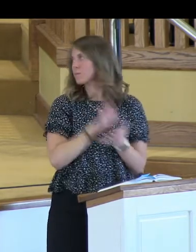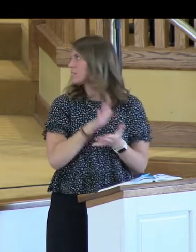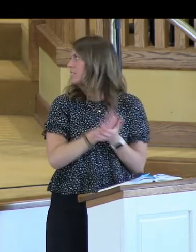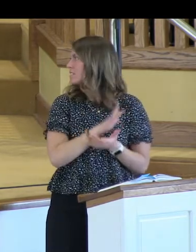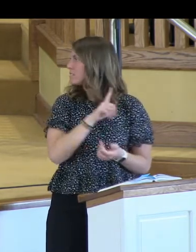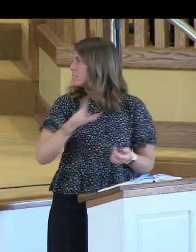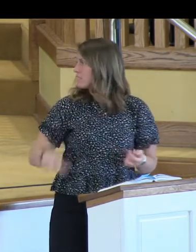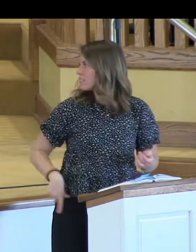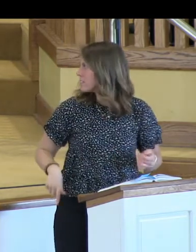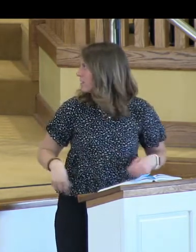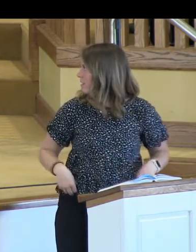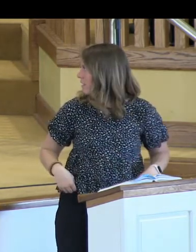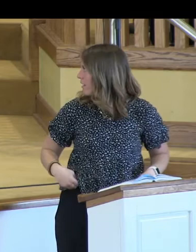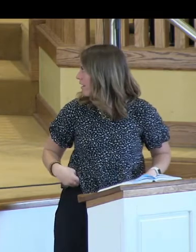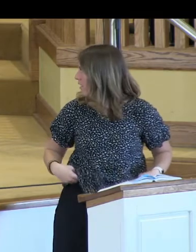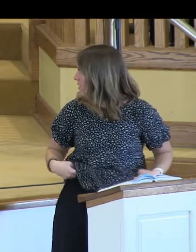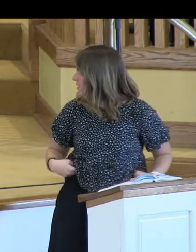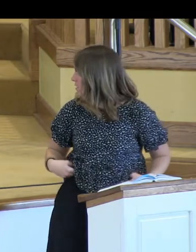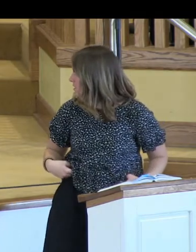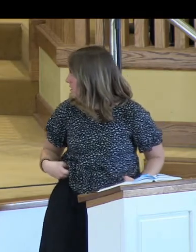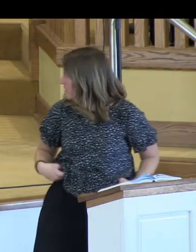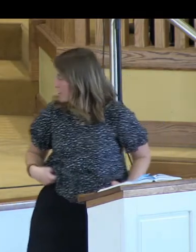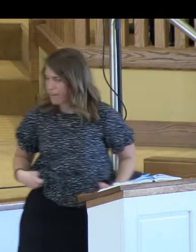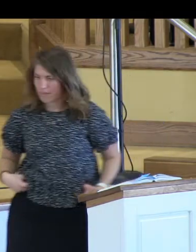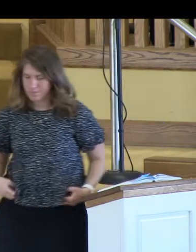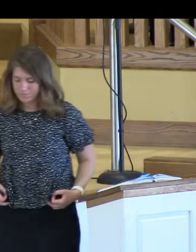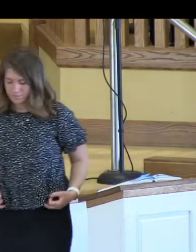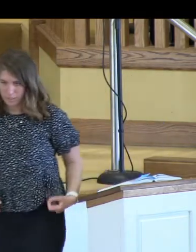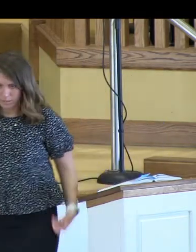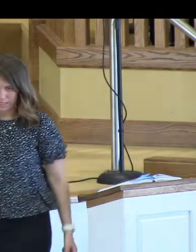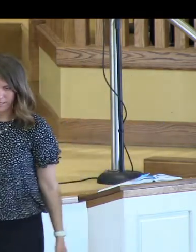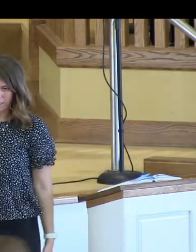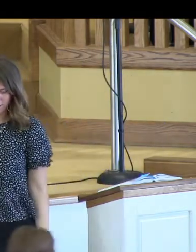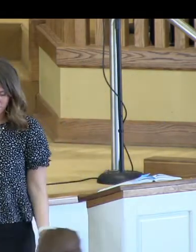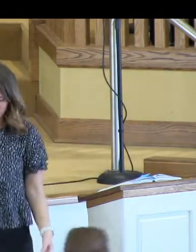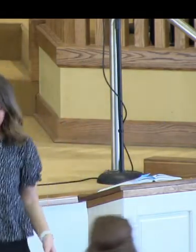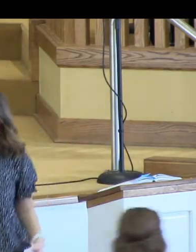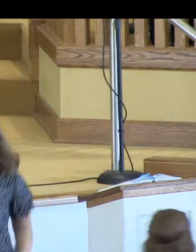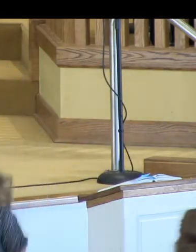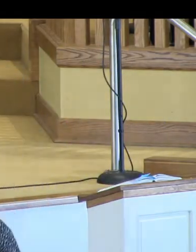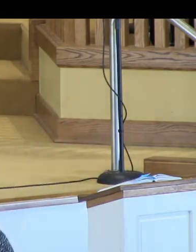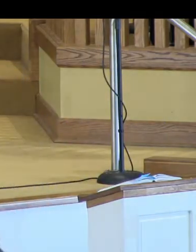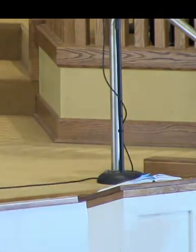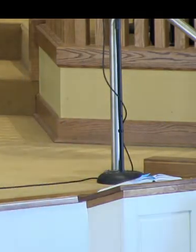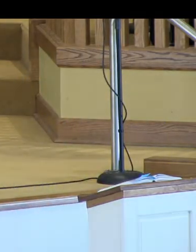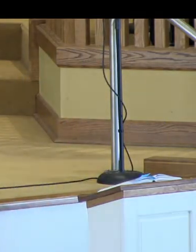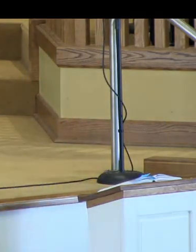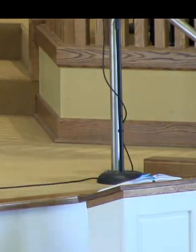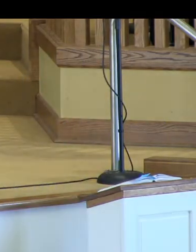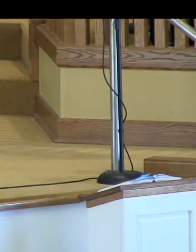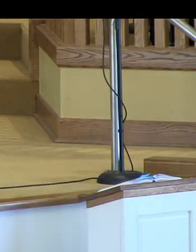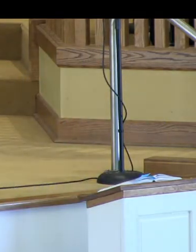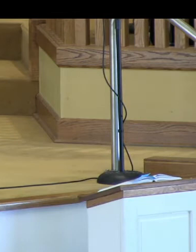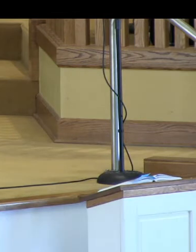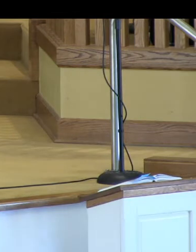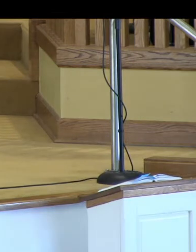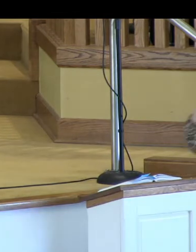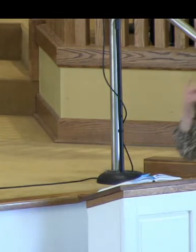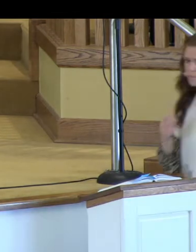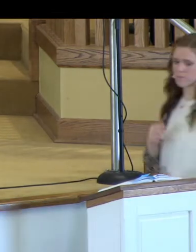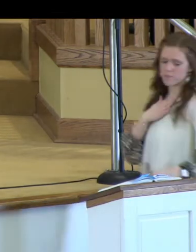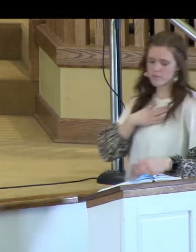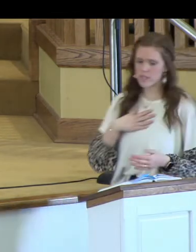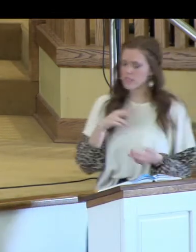the Lord. I'm going to go rogue for a second. Stay